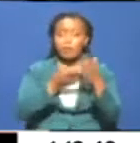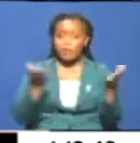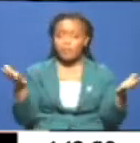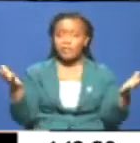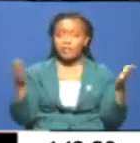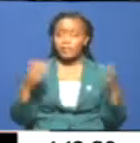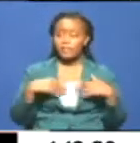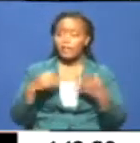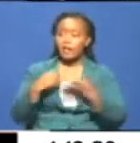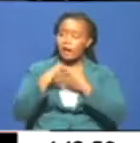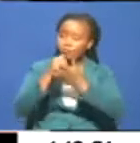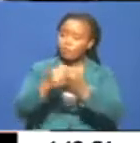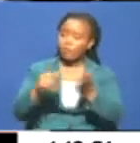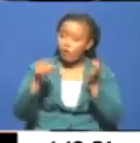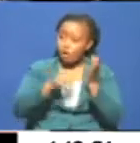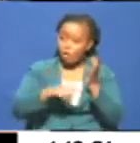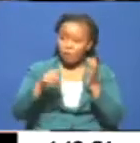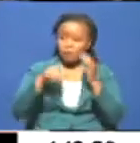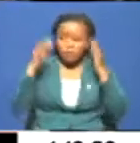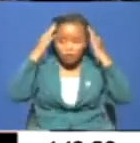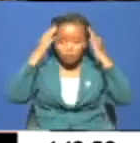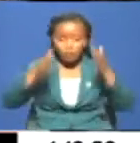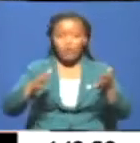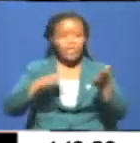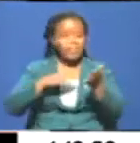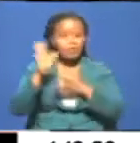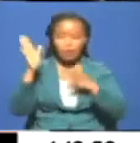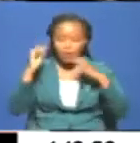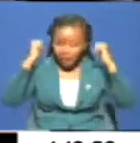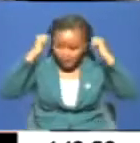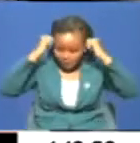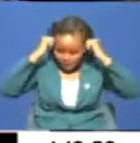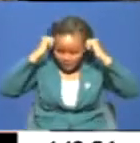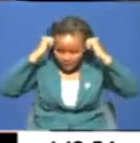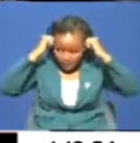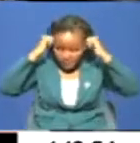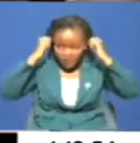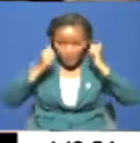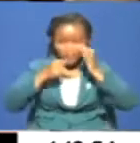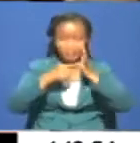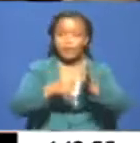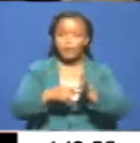to expand more on our academic issues, like going to research